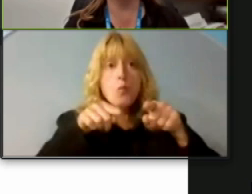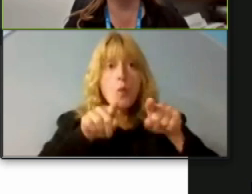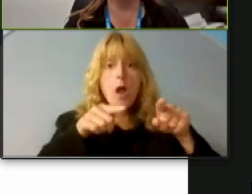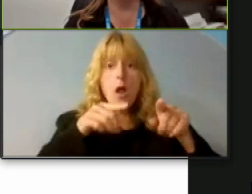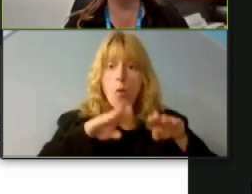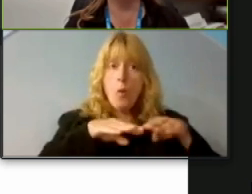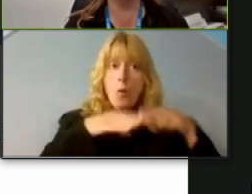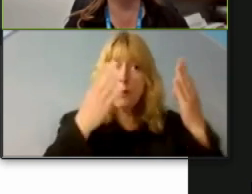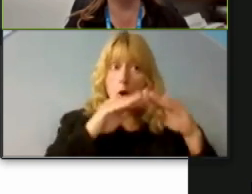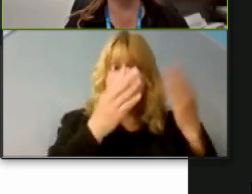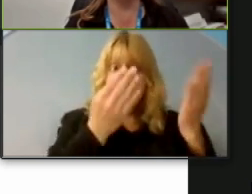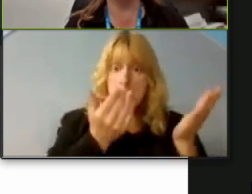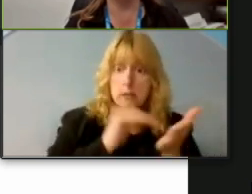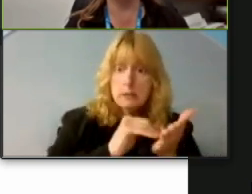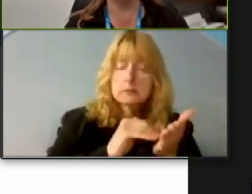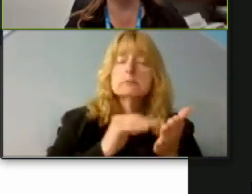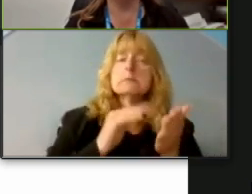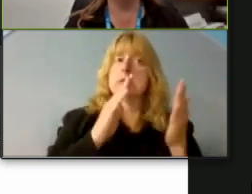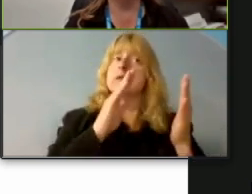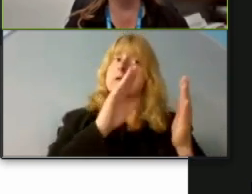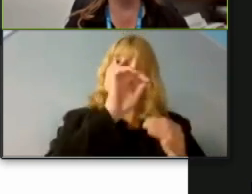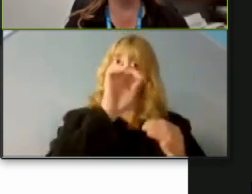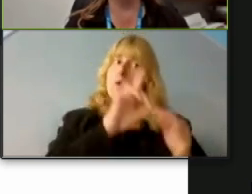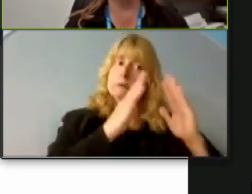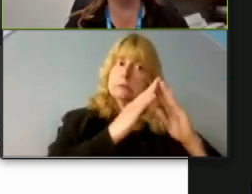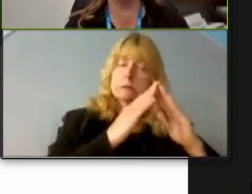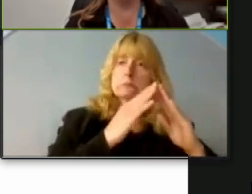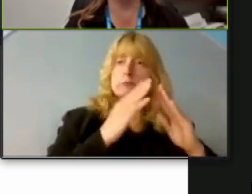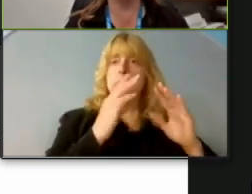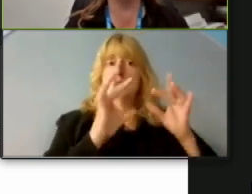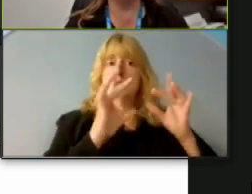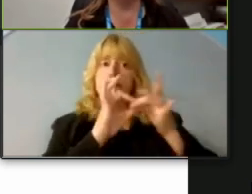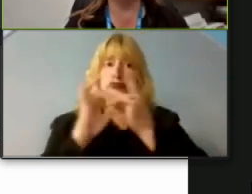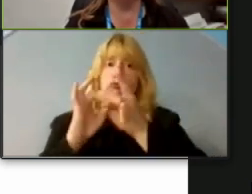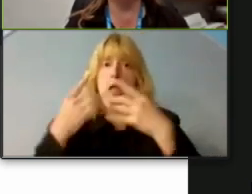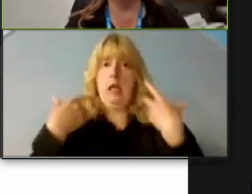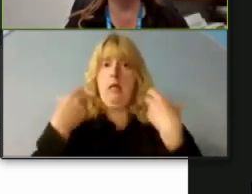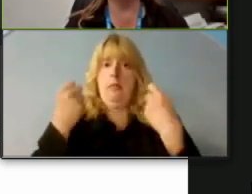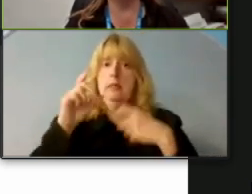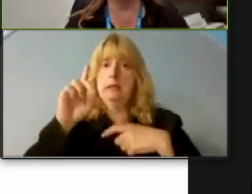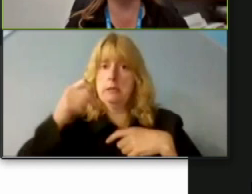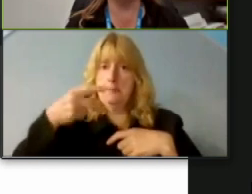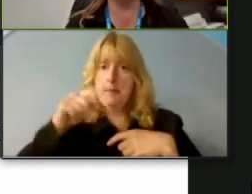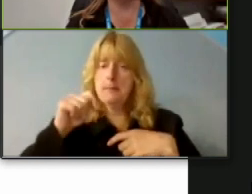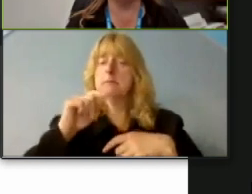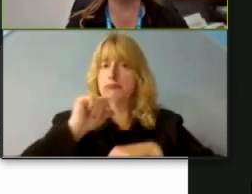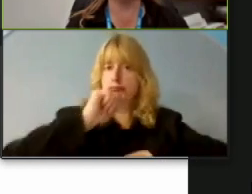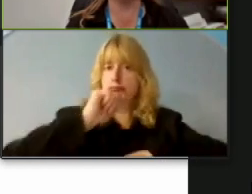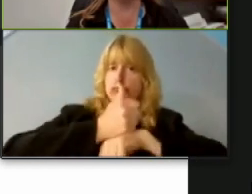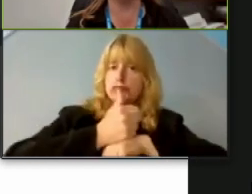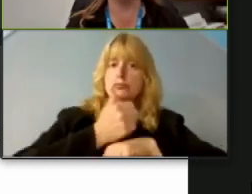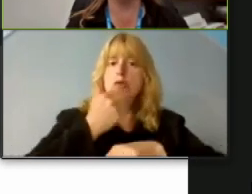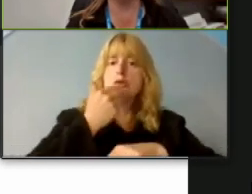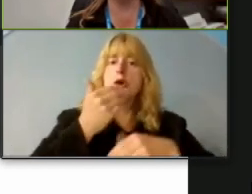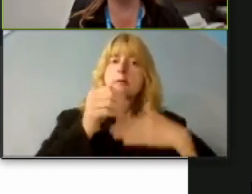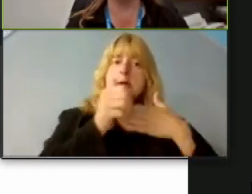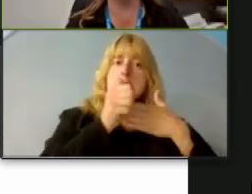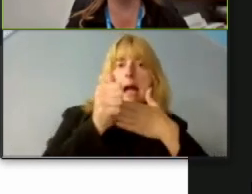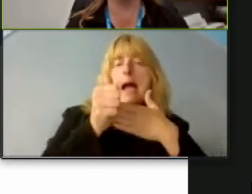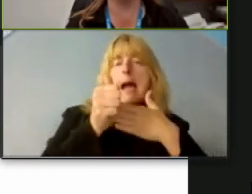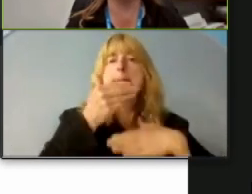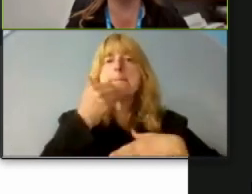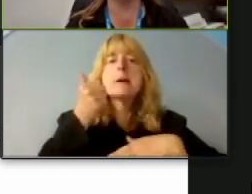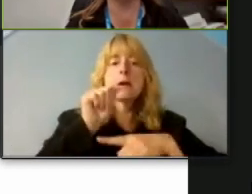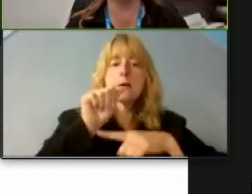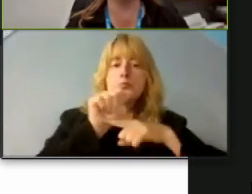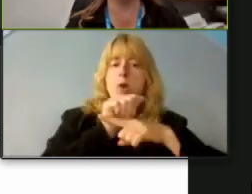of Detroit and the Health Department has put together some great guidance and best practices. Whoops, we'll just